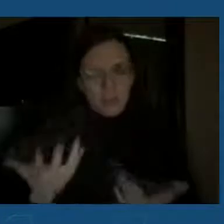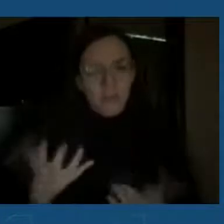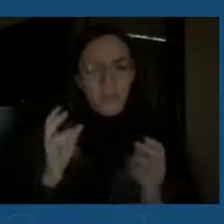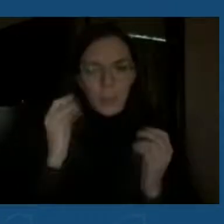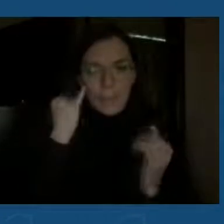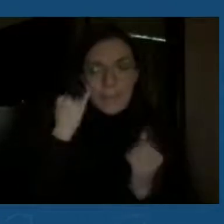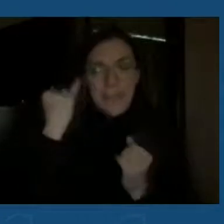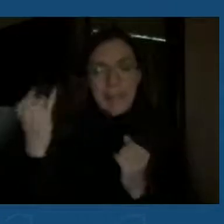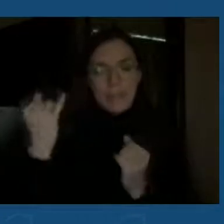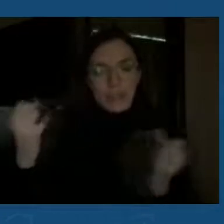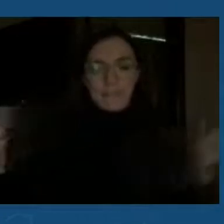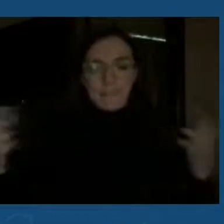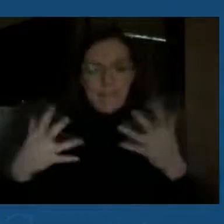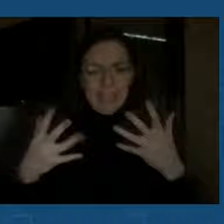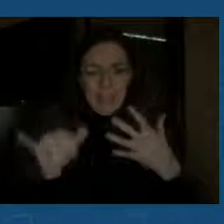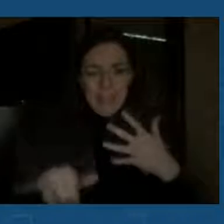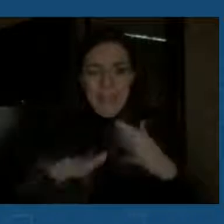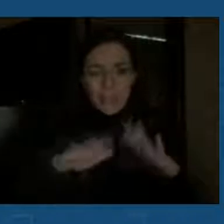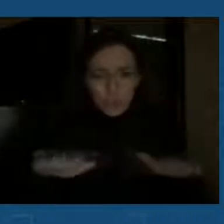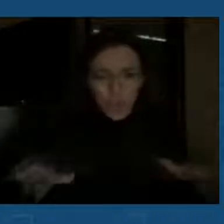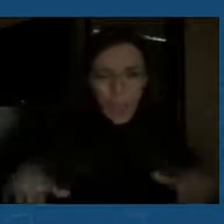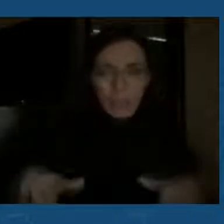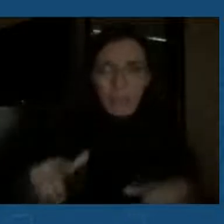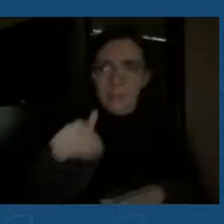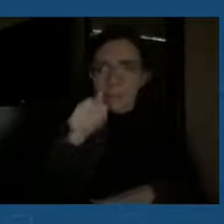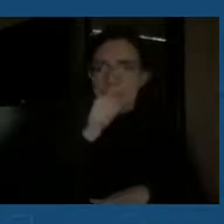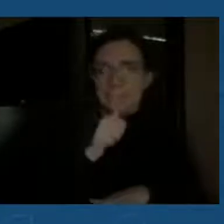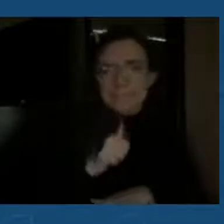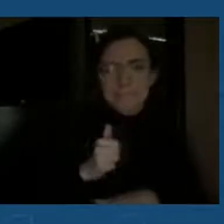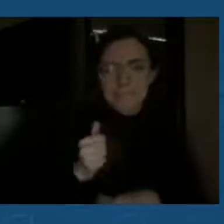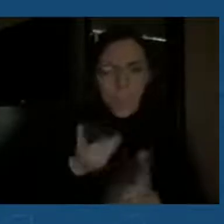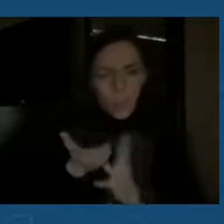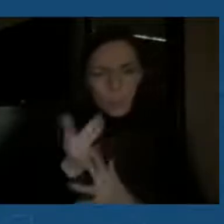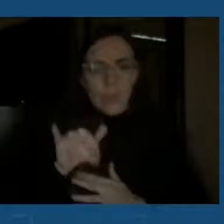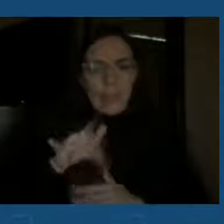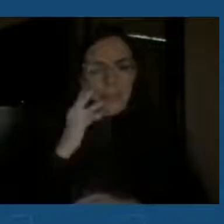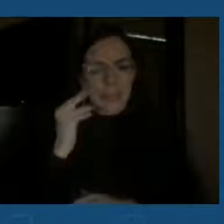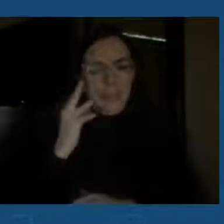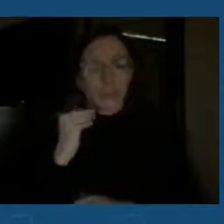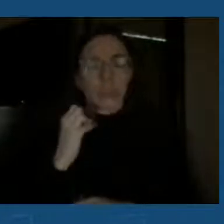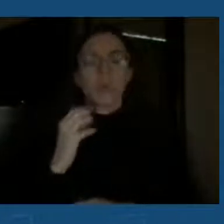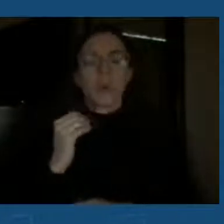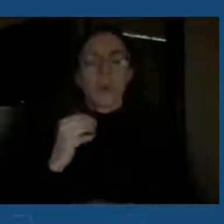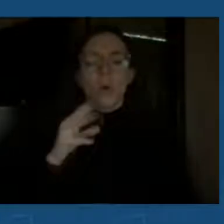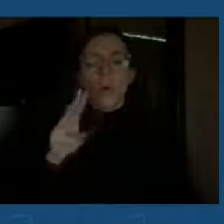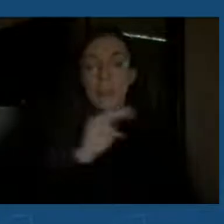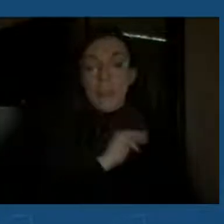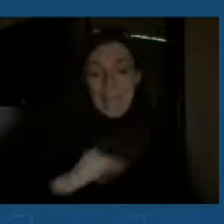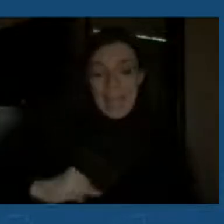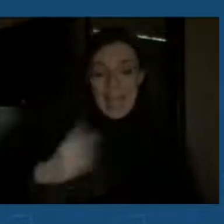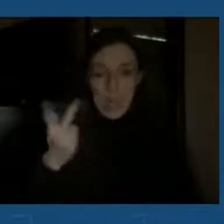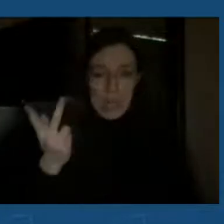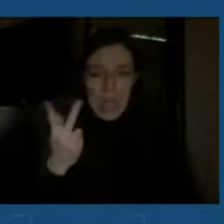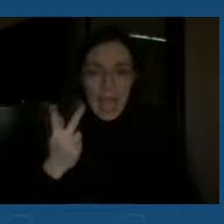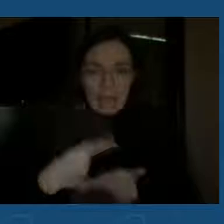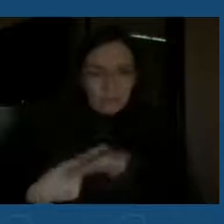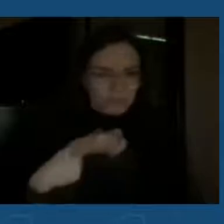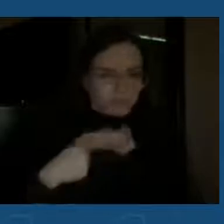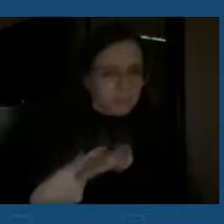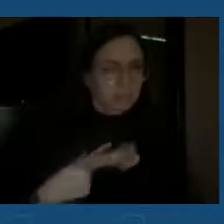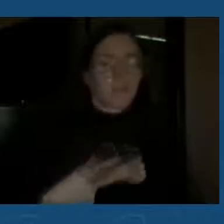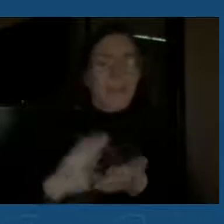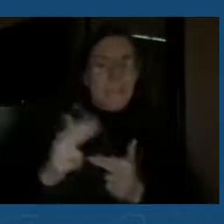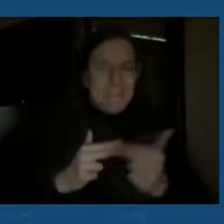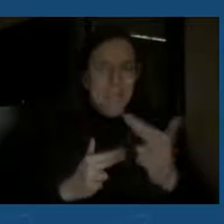child as he had to endure that experience. And the mayor and I talked about this, building the trust